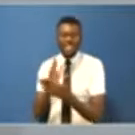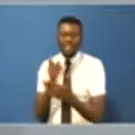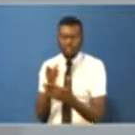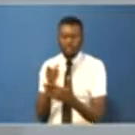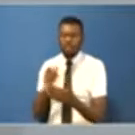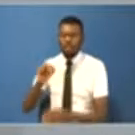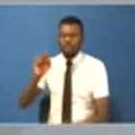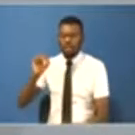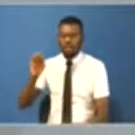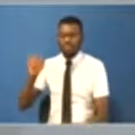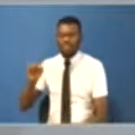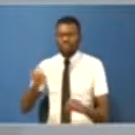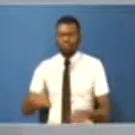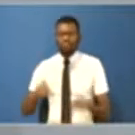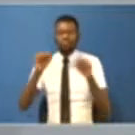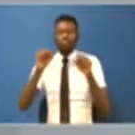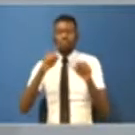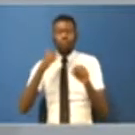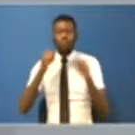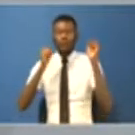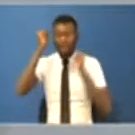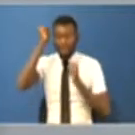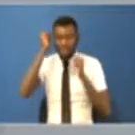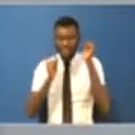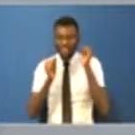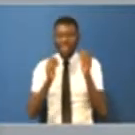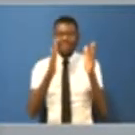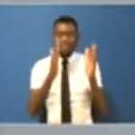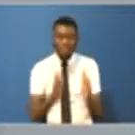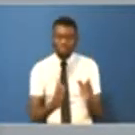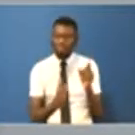enemas is being headed by a military guy